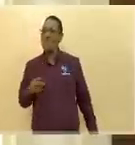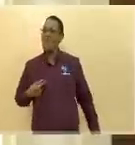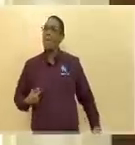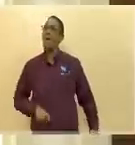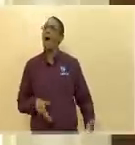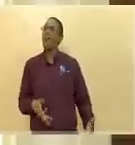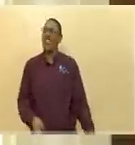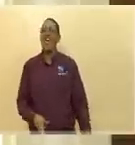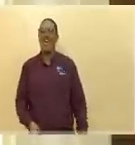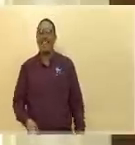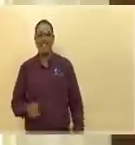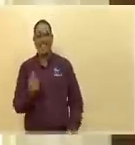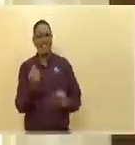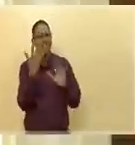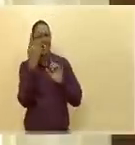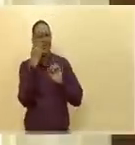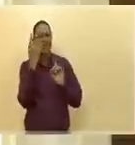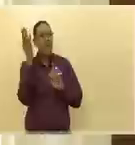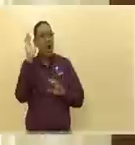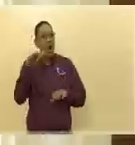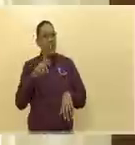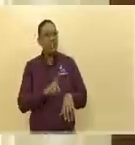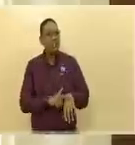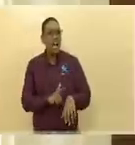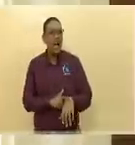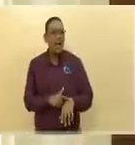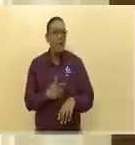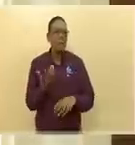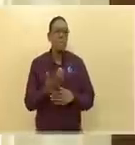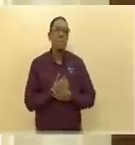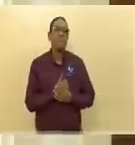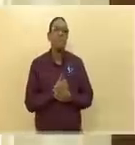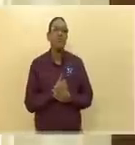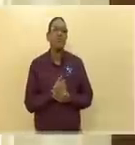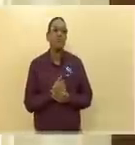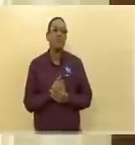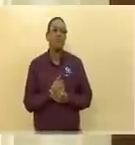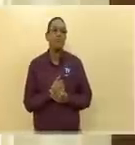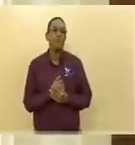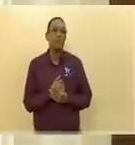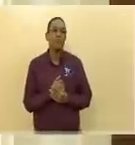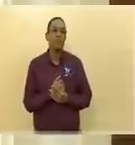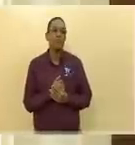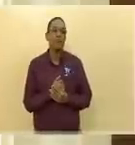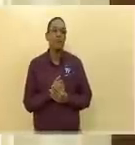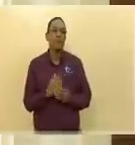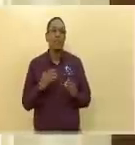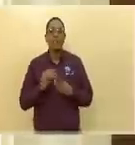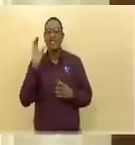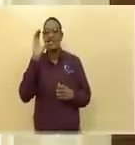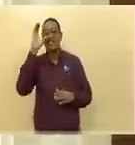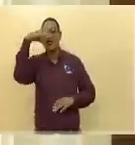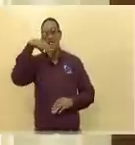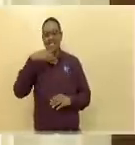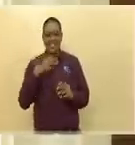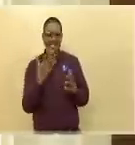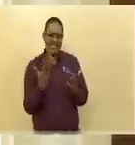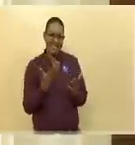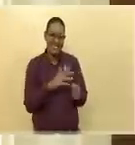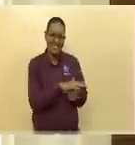We are faced with this question all the time, in the strangest of occasions.